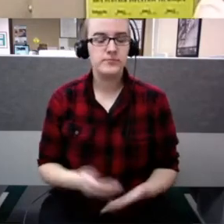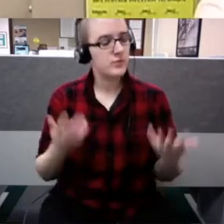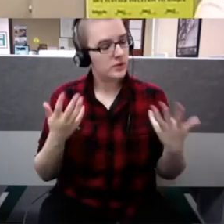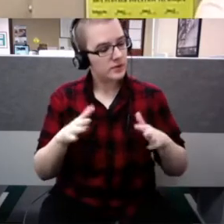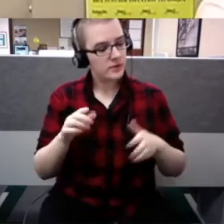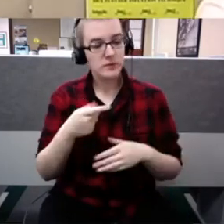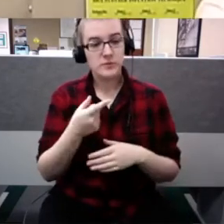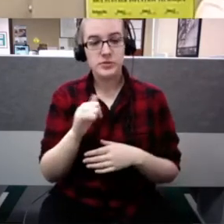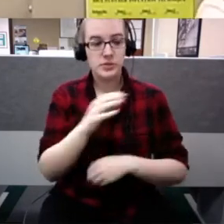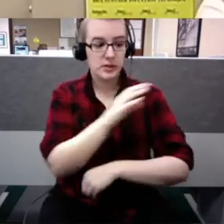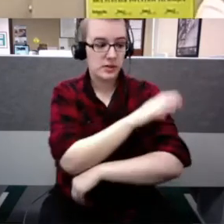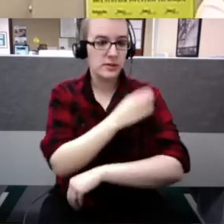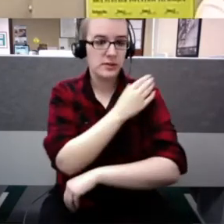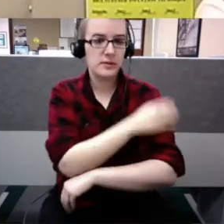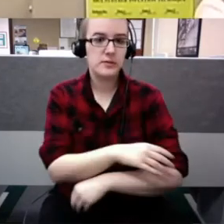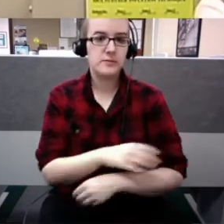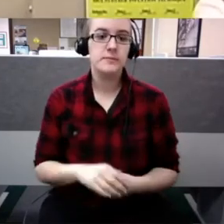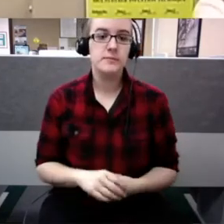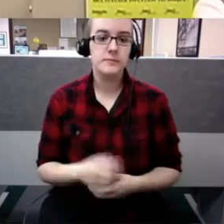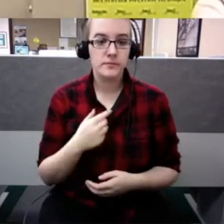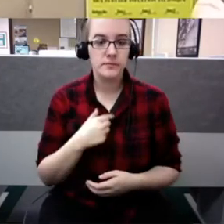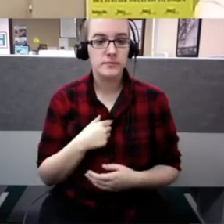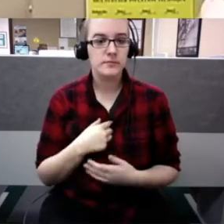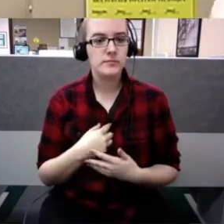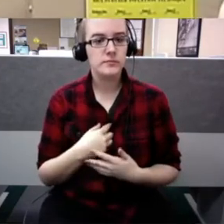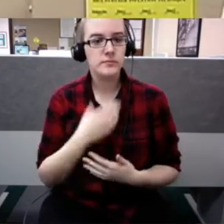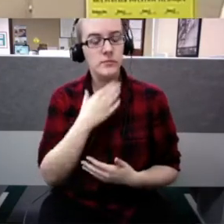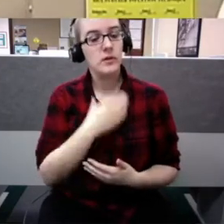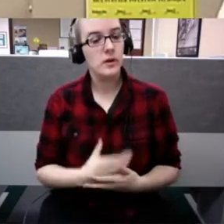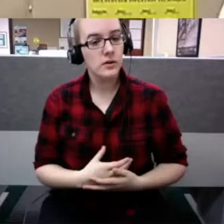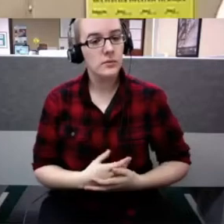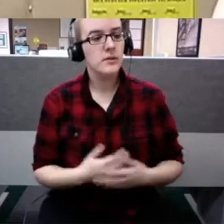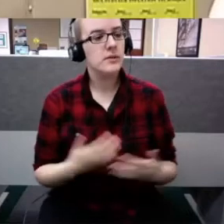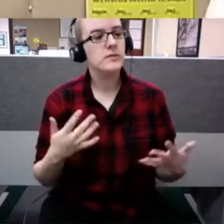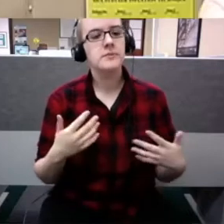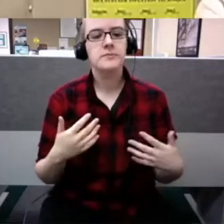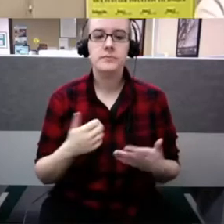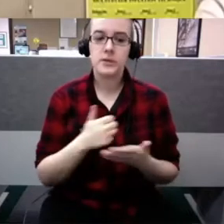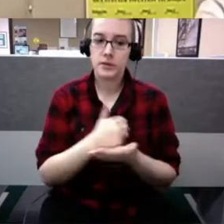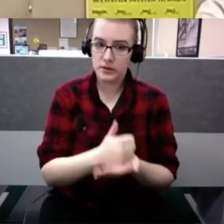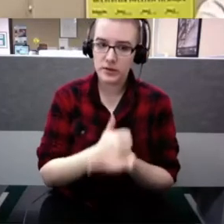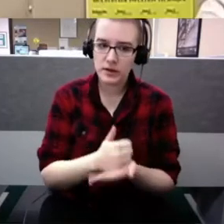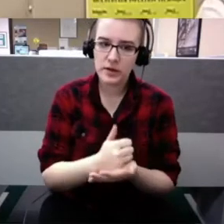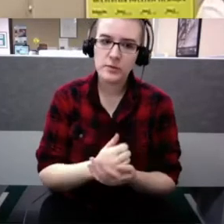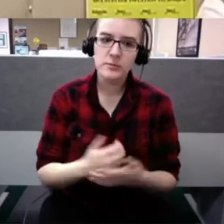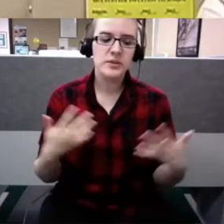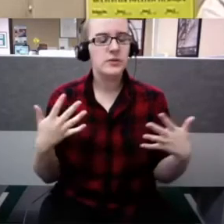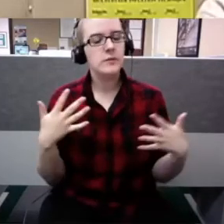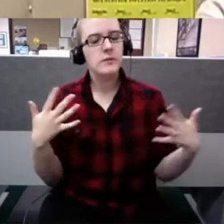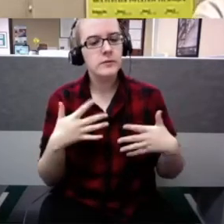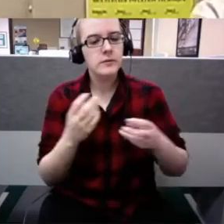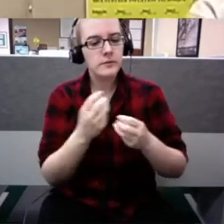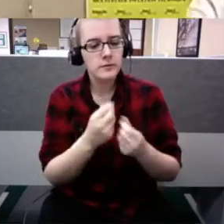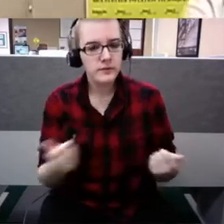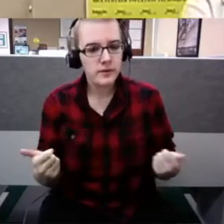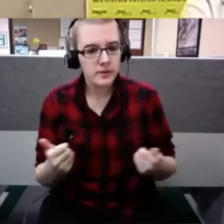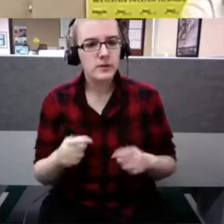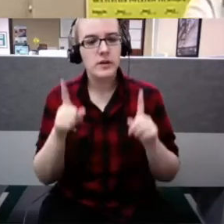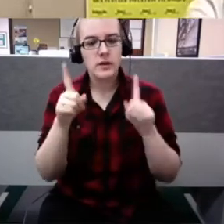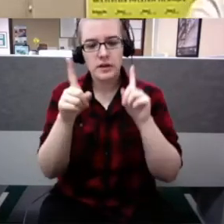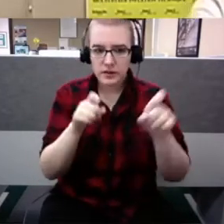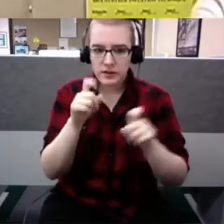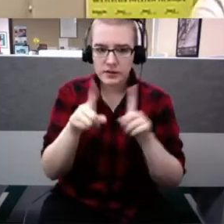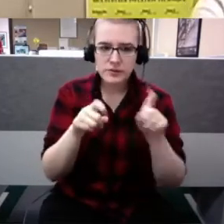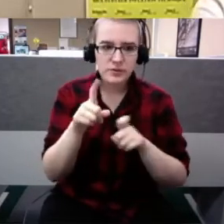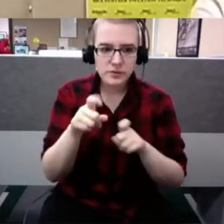GI clinic. I hope this has helped relieve some fears people might have and answered some questions that you may have about what